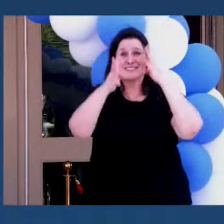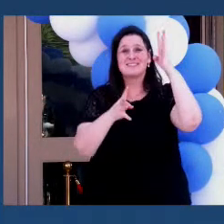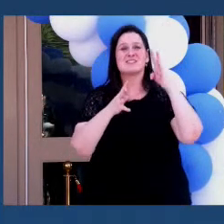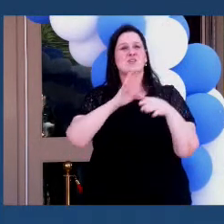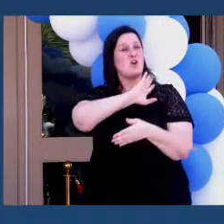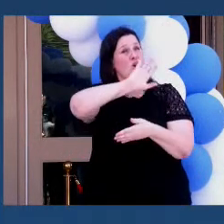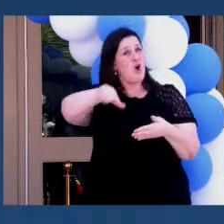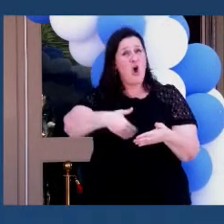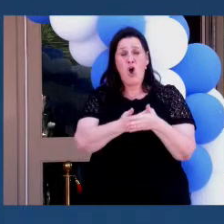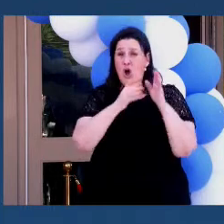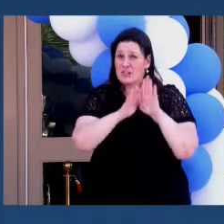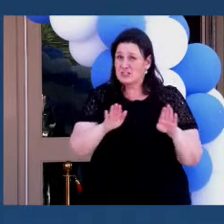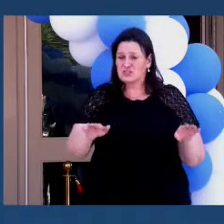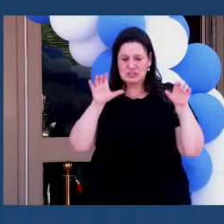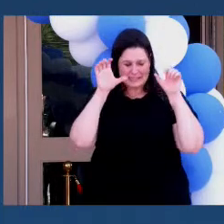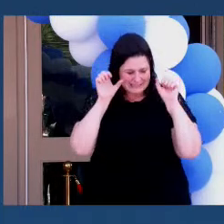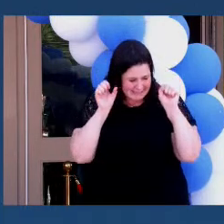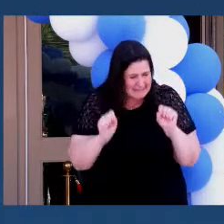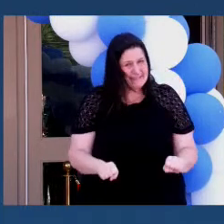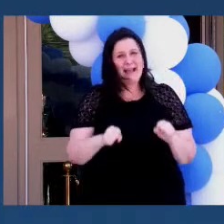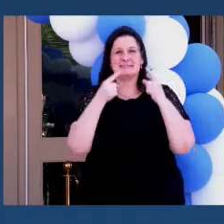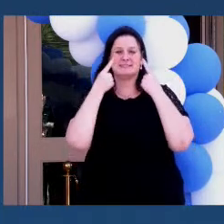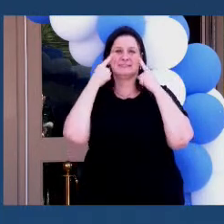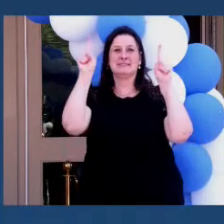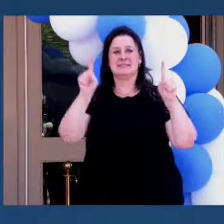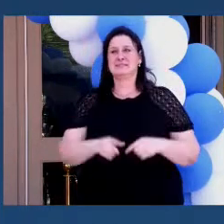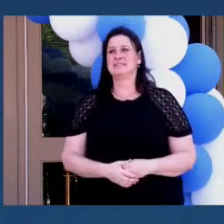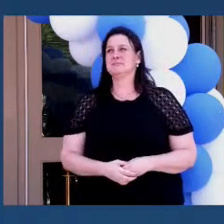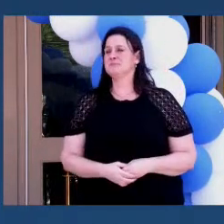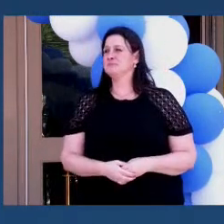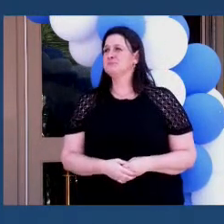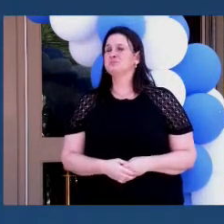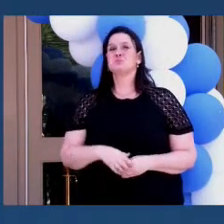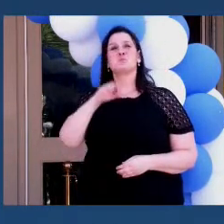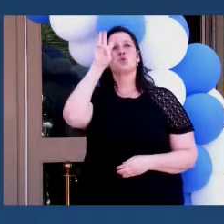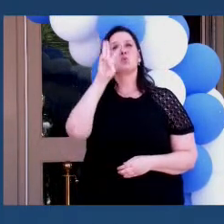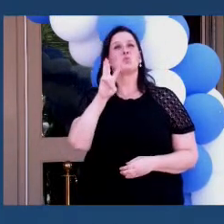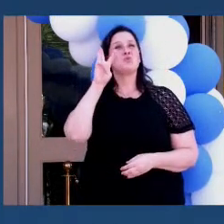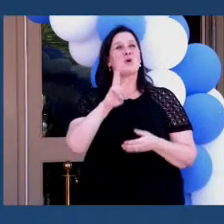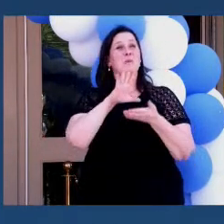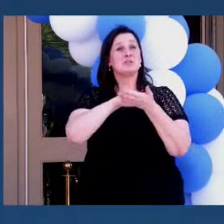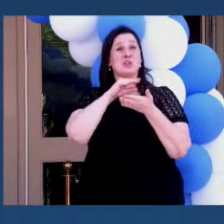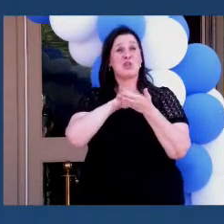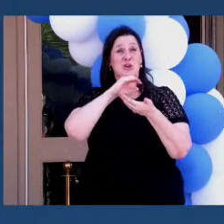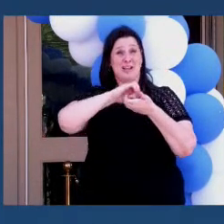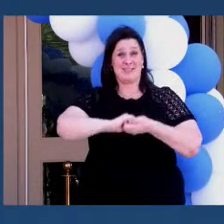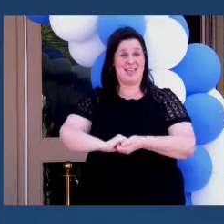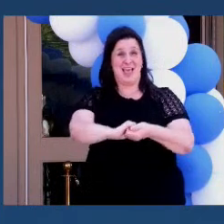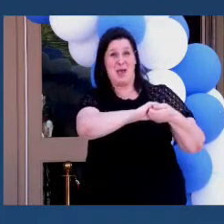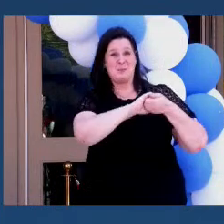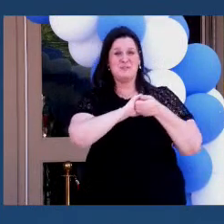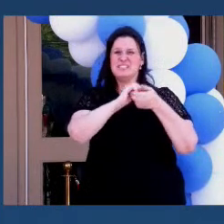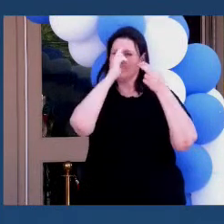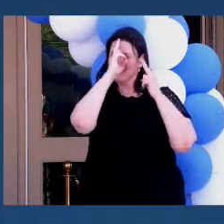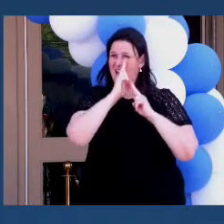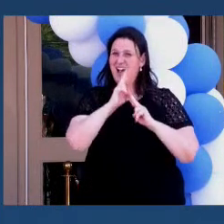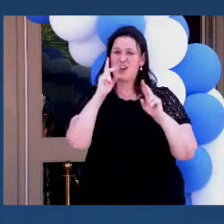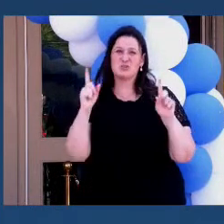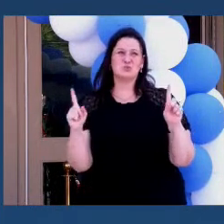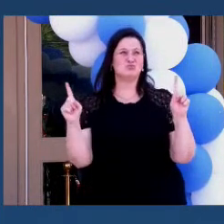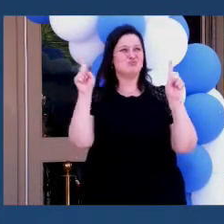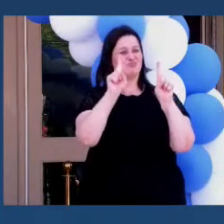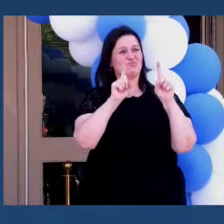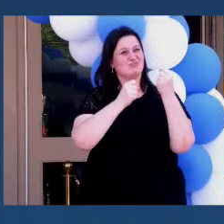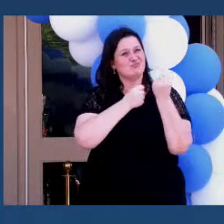all children can be successful. The Wilmington Learning Collaborative is honored to stand alongside Pritchett